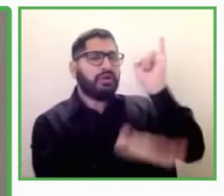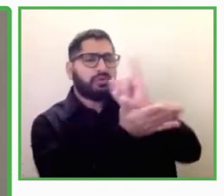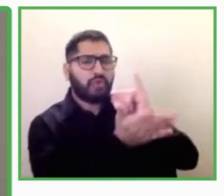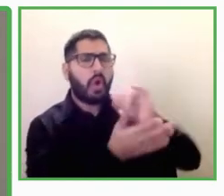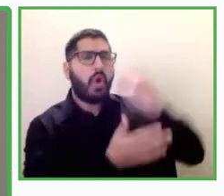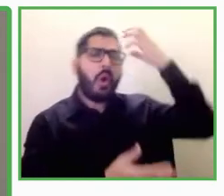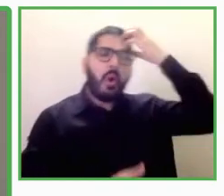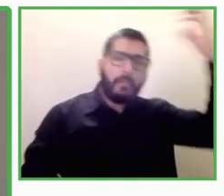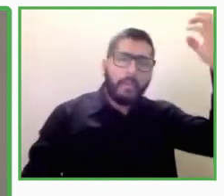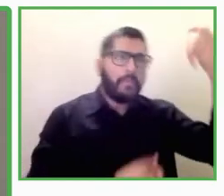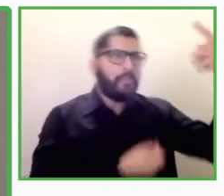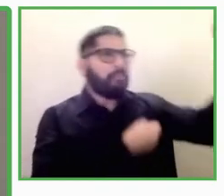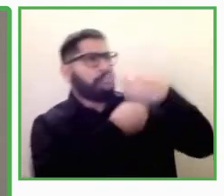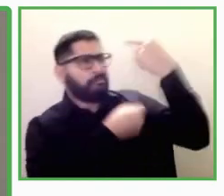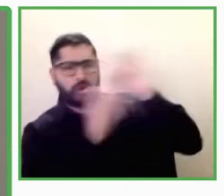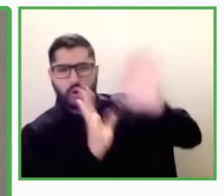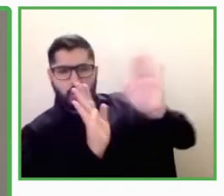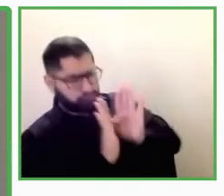need to have